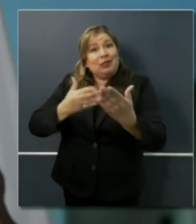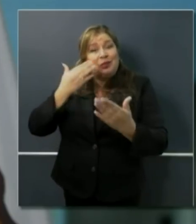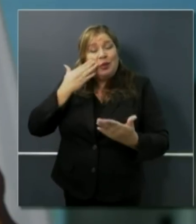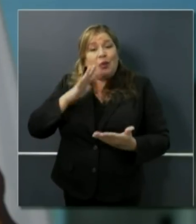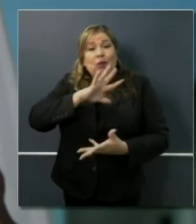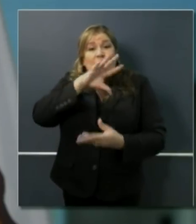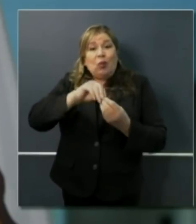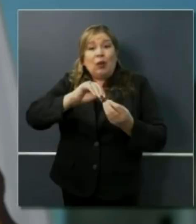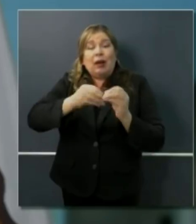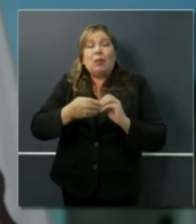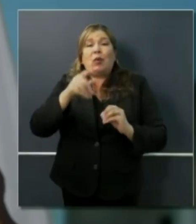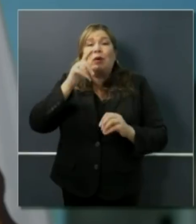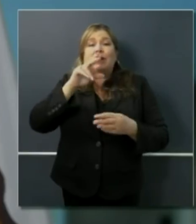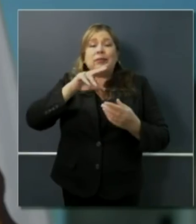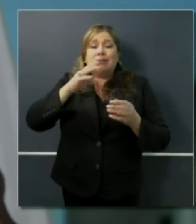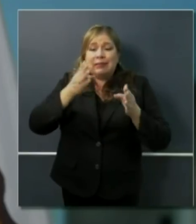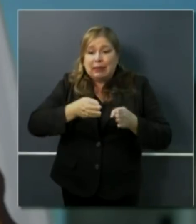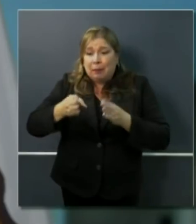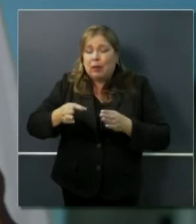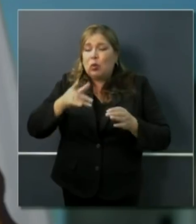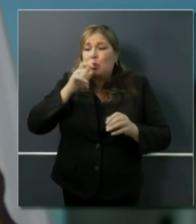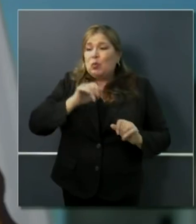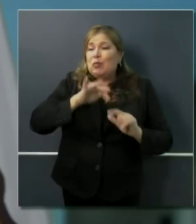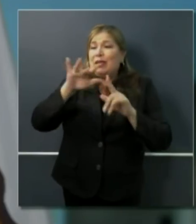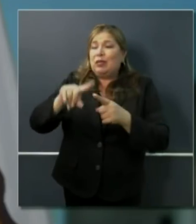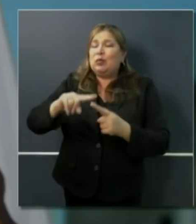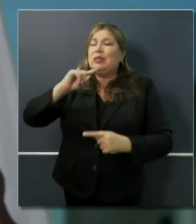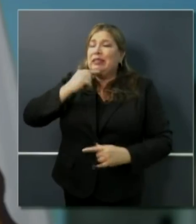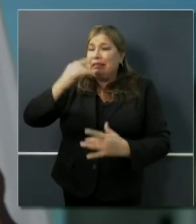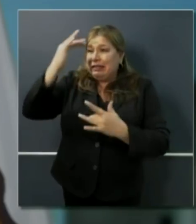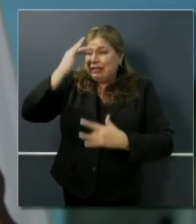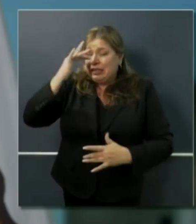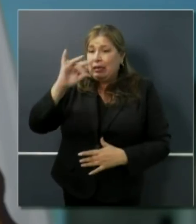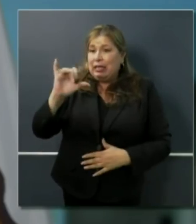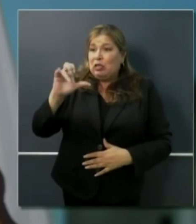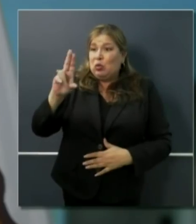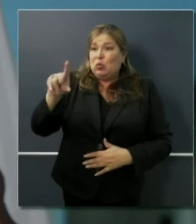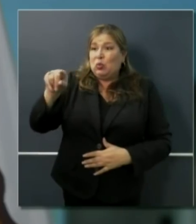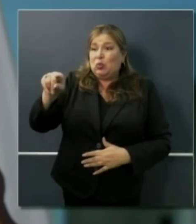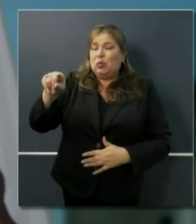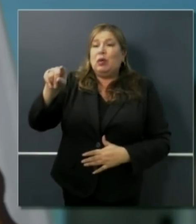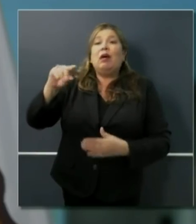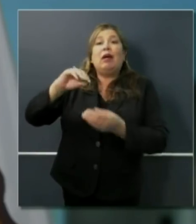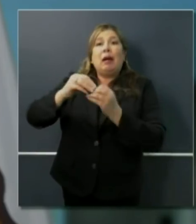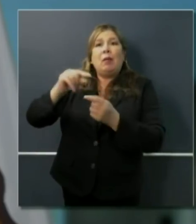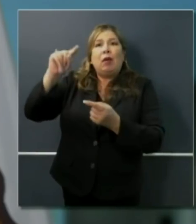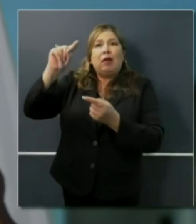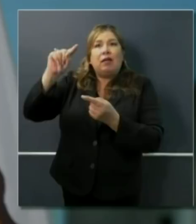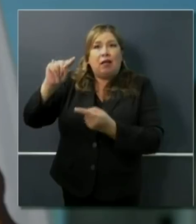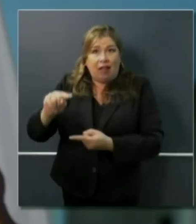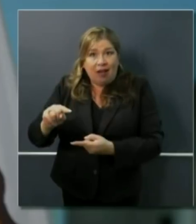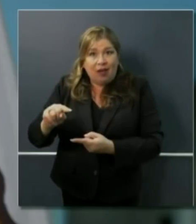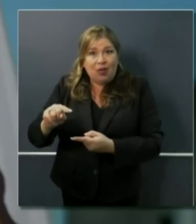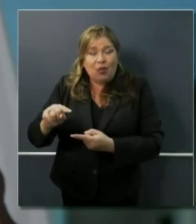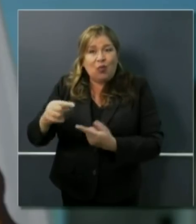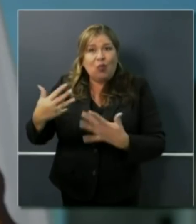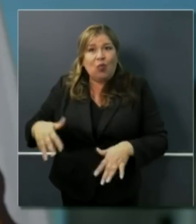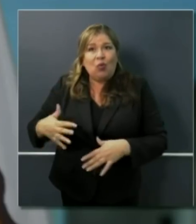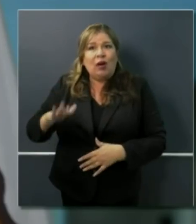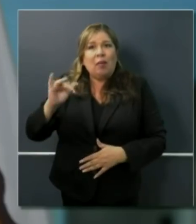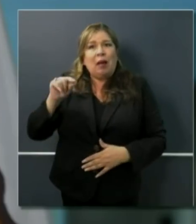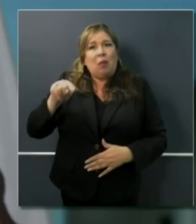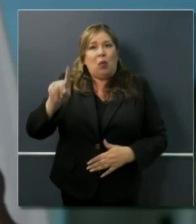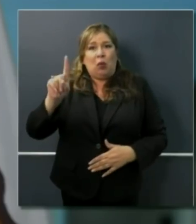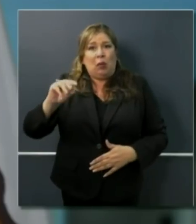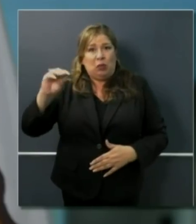number of ICU beds yesterday actually declined modestly. And when I say modest, by